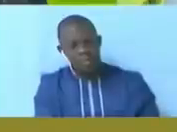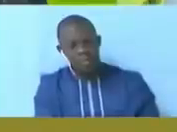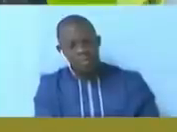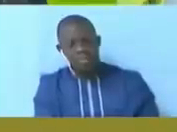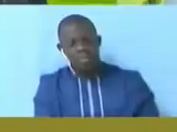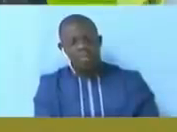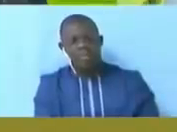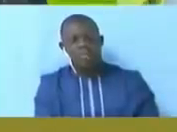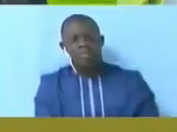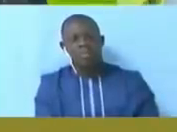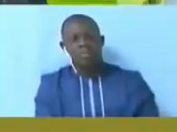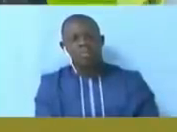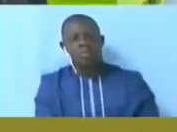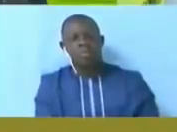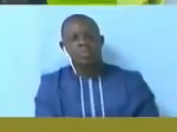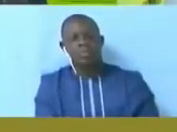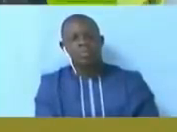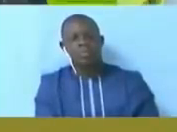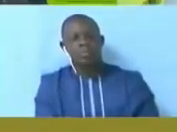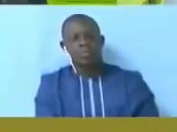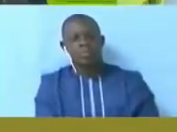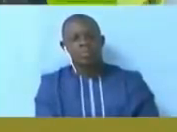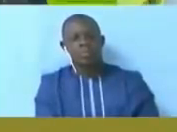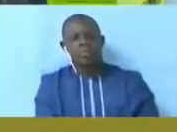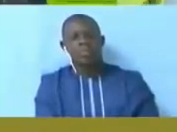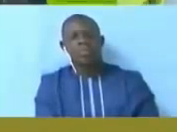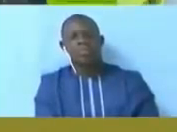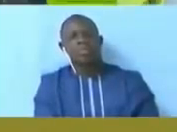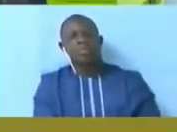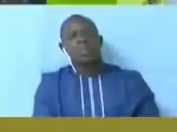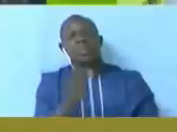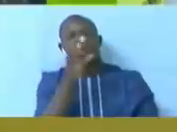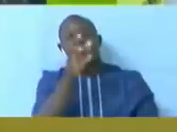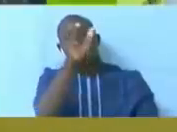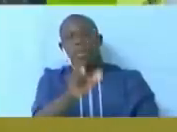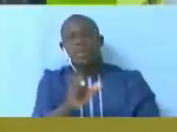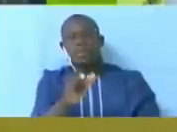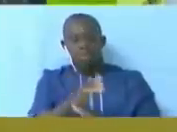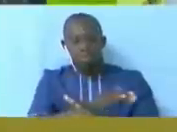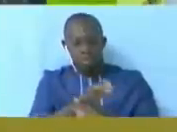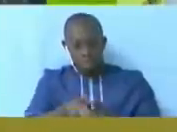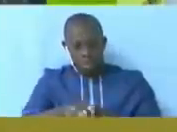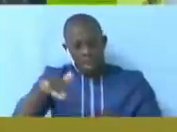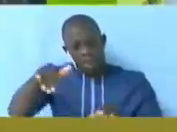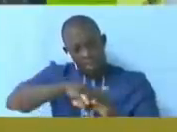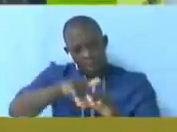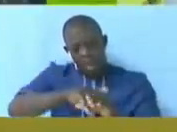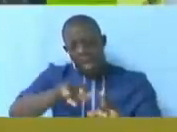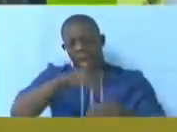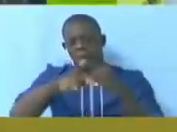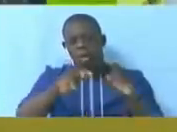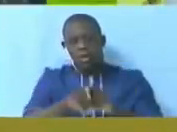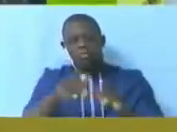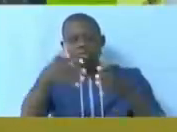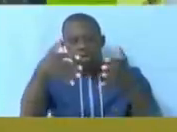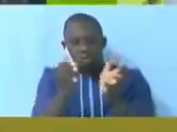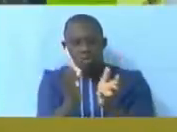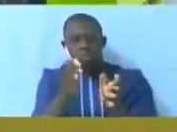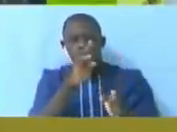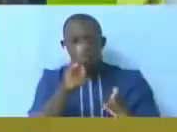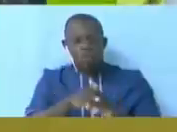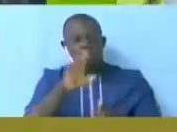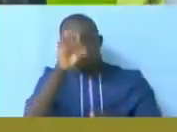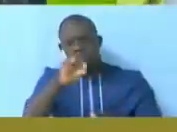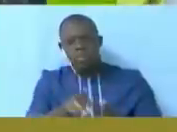was accused of being part of a ring of robbery incidents in the country. Ya tumiko adabe kafule kono mele ya long kwa wolka boinkang